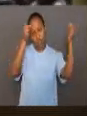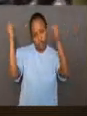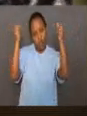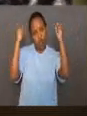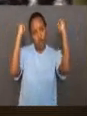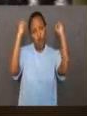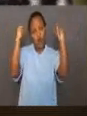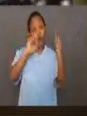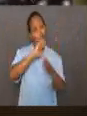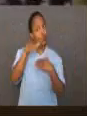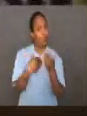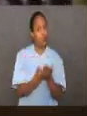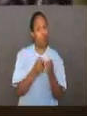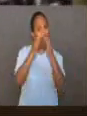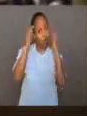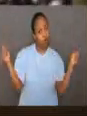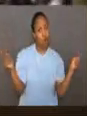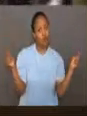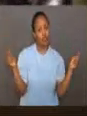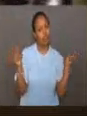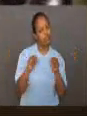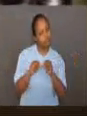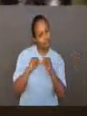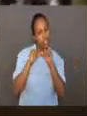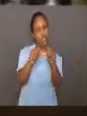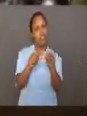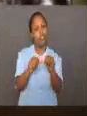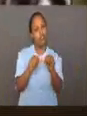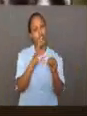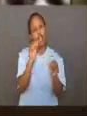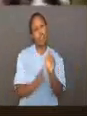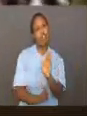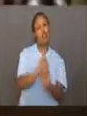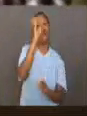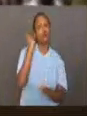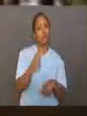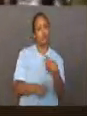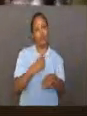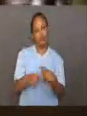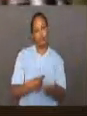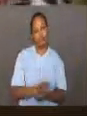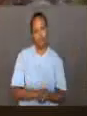strikes, demonstrations, and protests continued and grew.